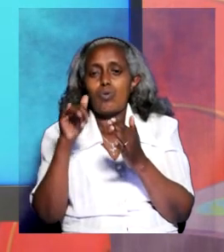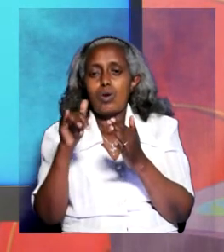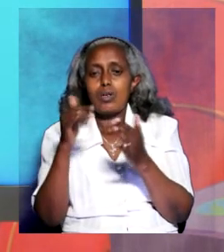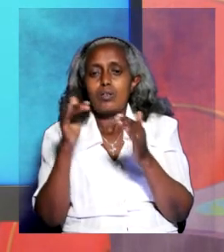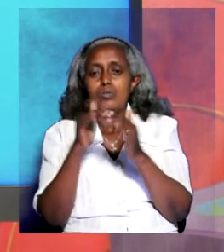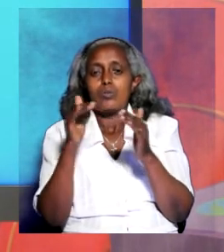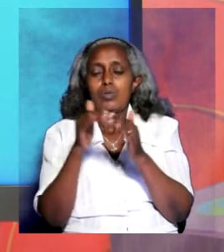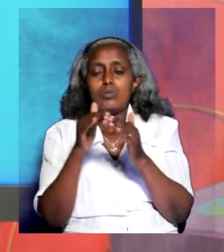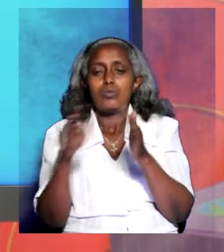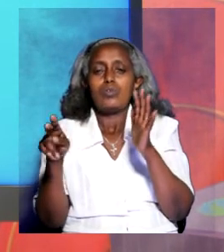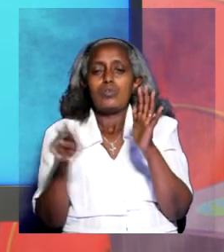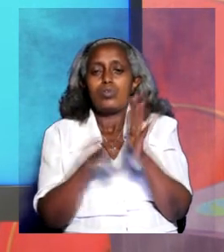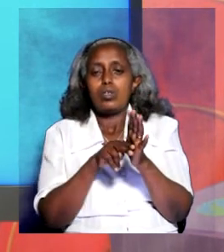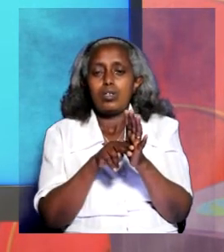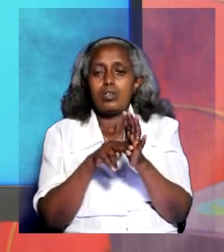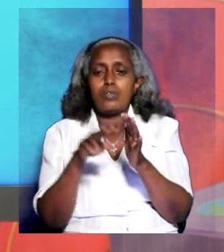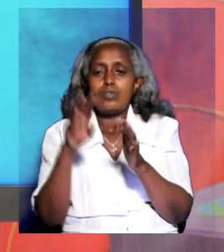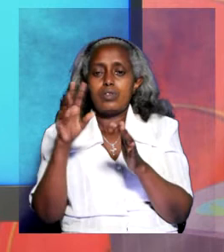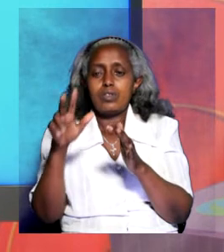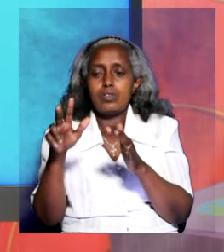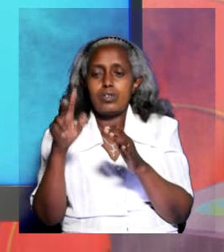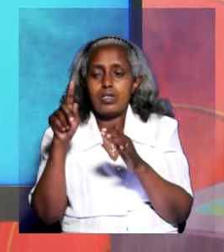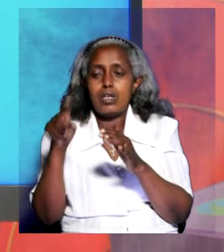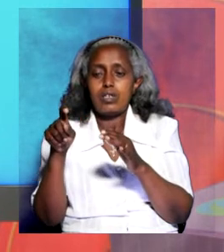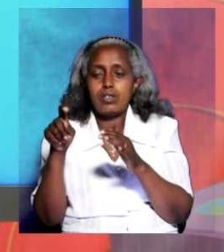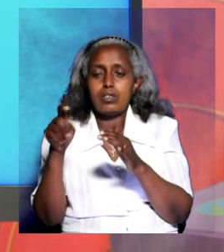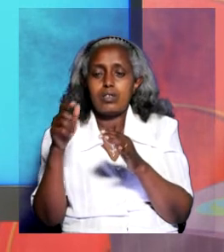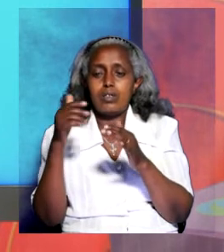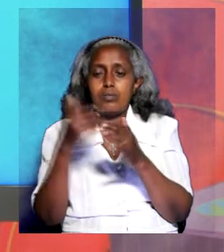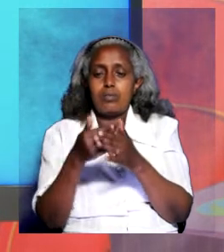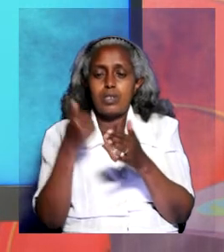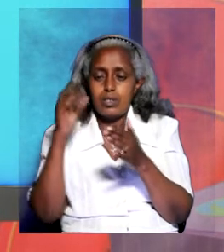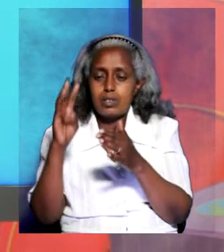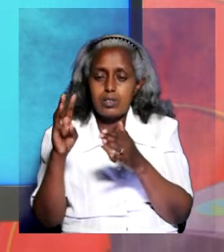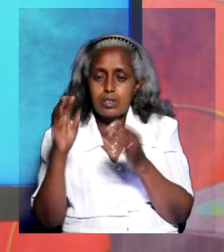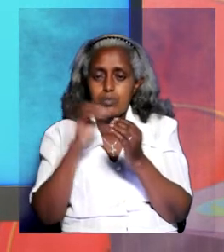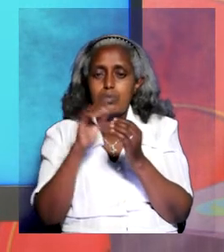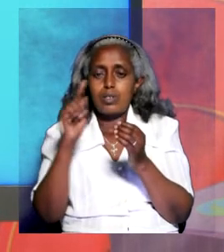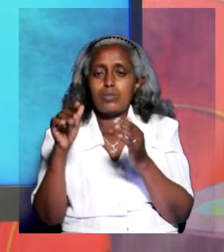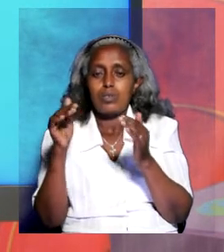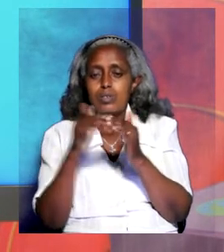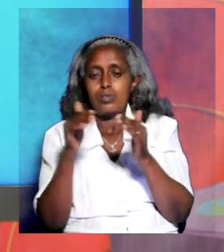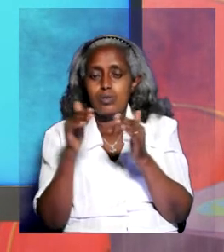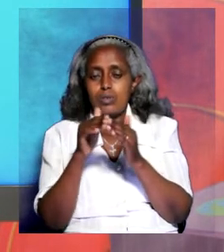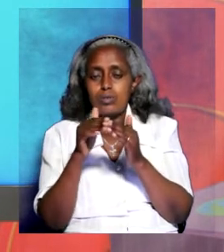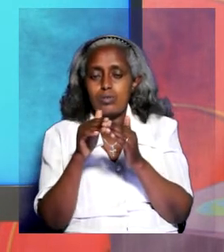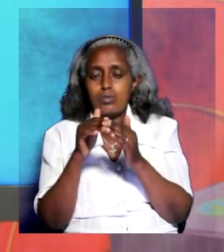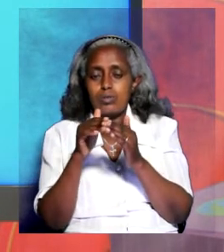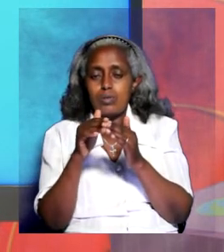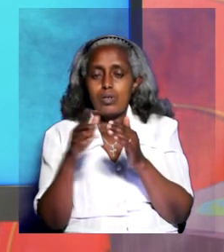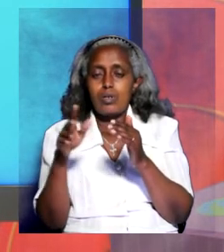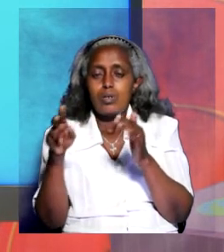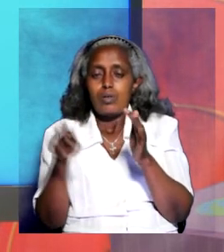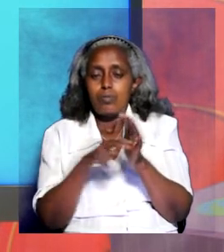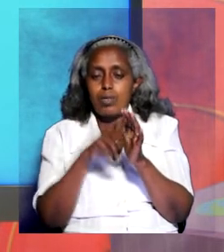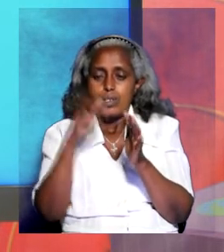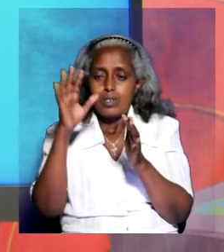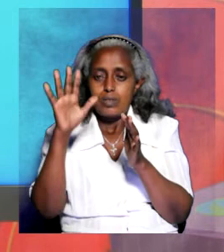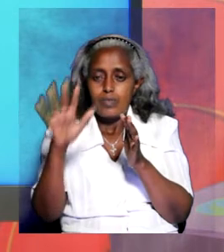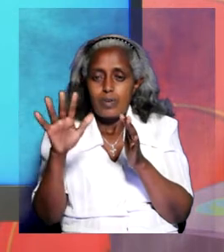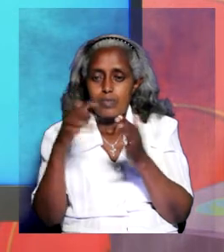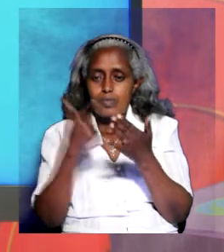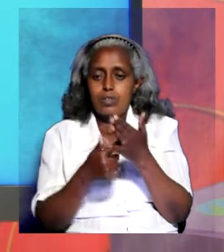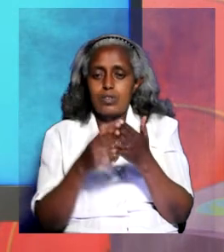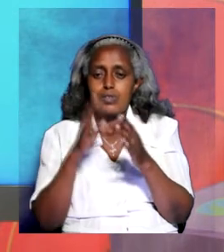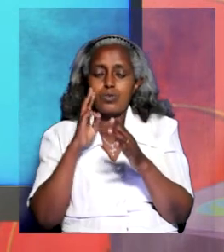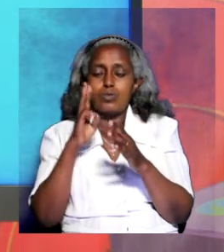is equal to negative 3x minus 6 plus 1 is, it is minus 5. So